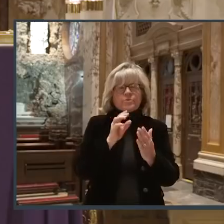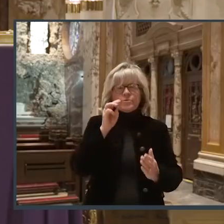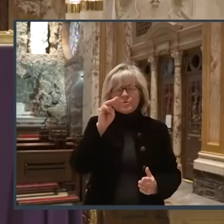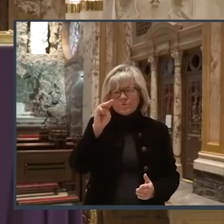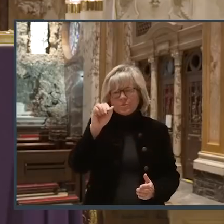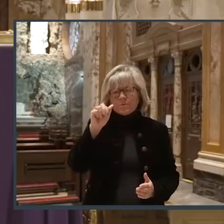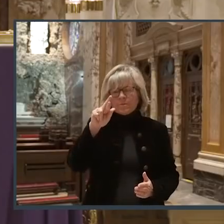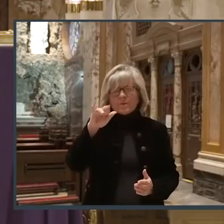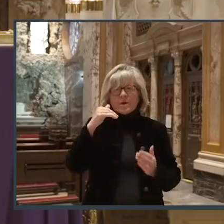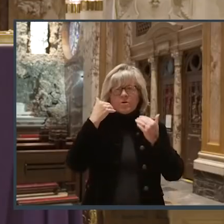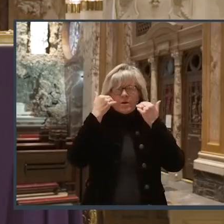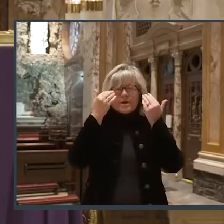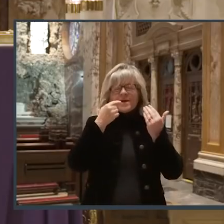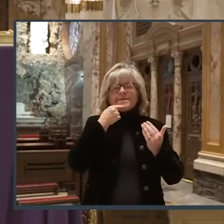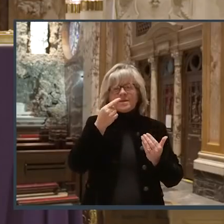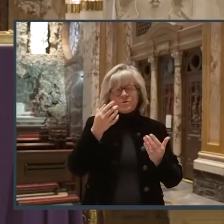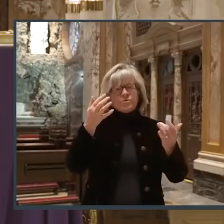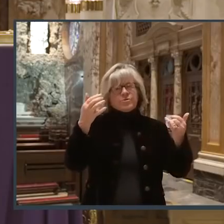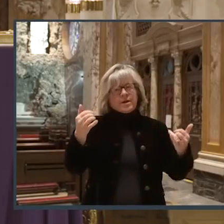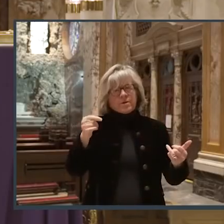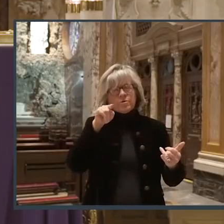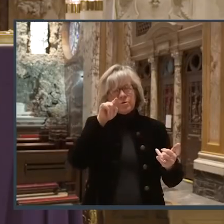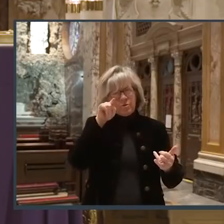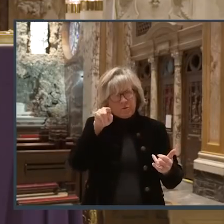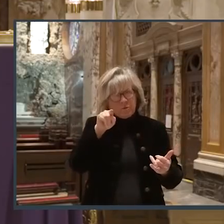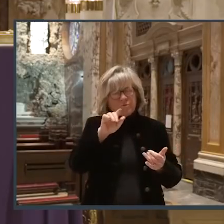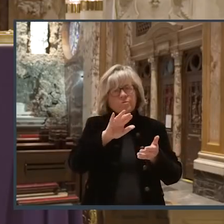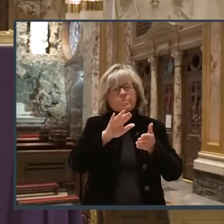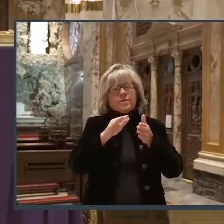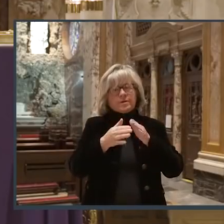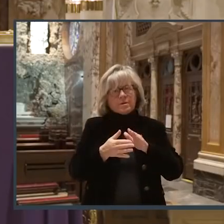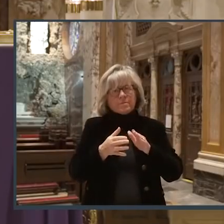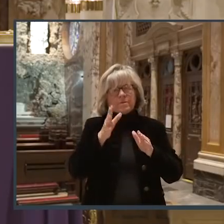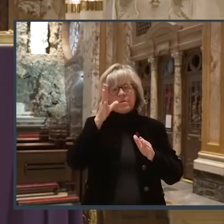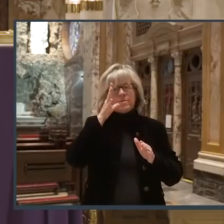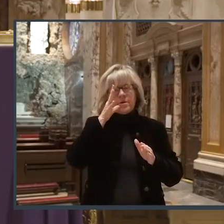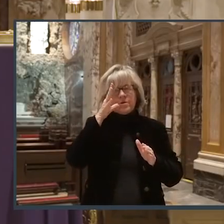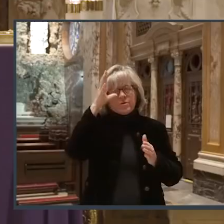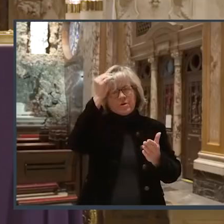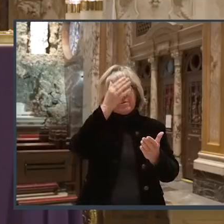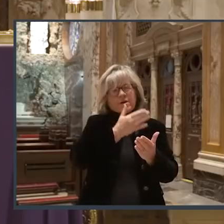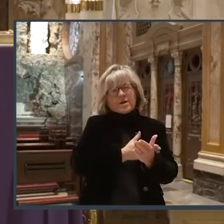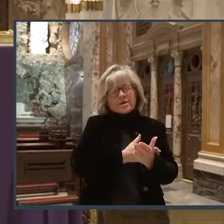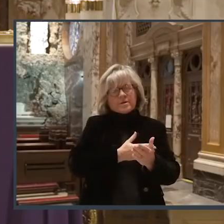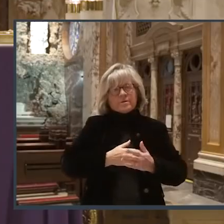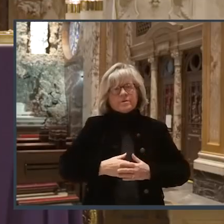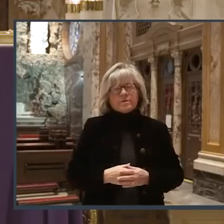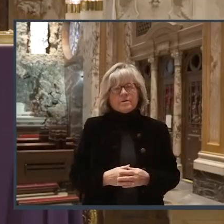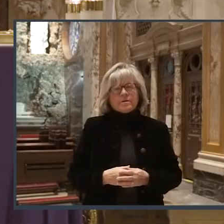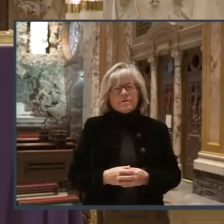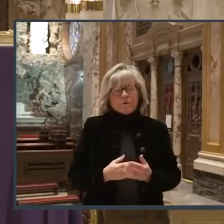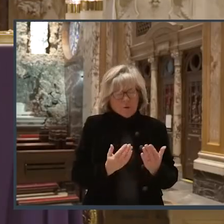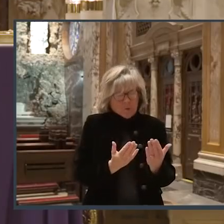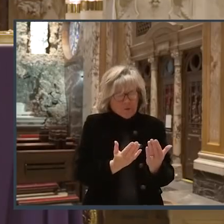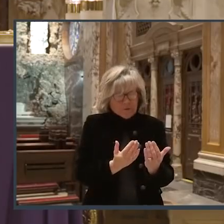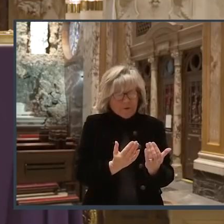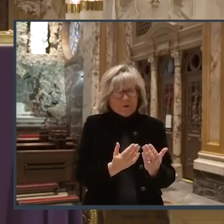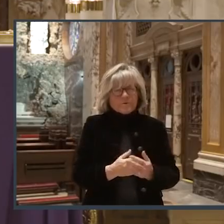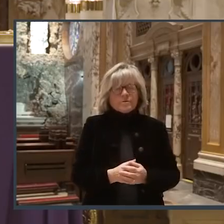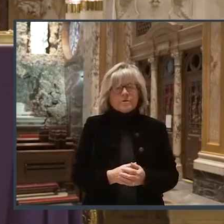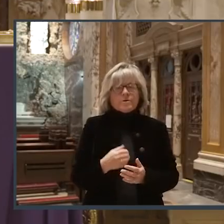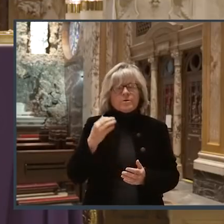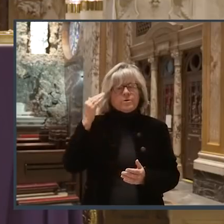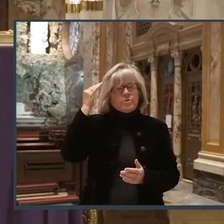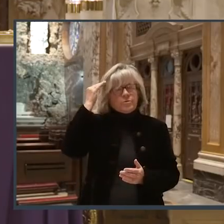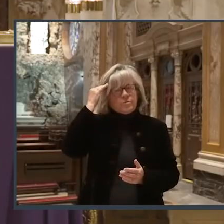now that, and tells her now that she is going to be the Mother of God, the Messiah. We pause now to realize that